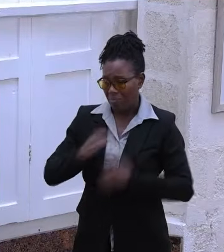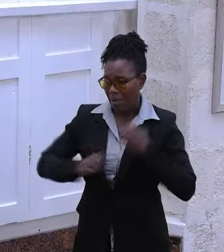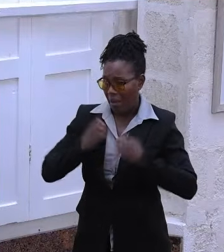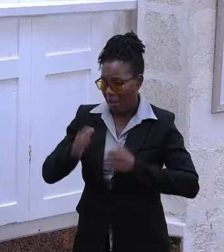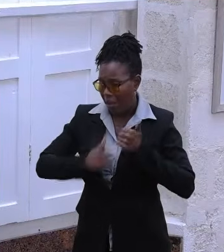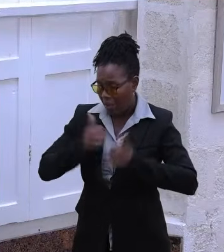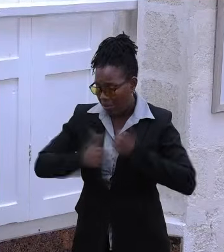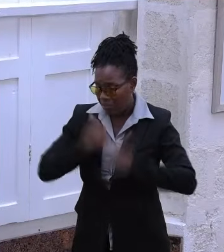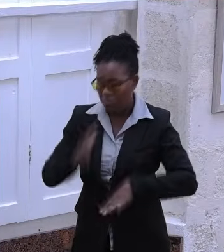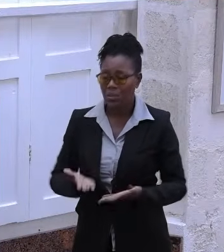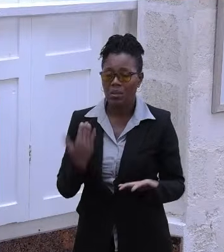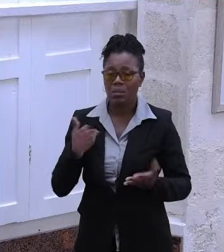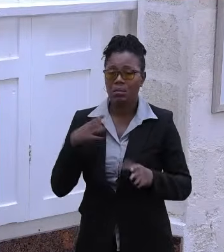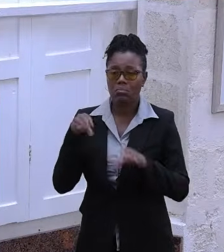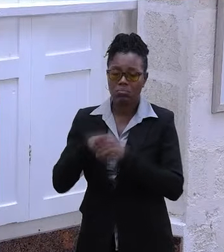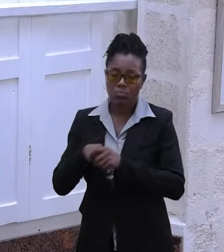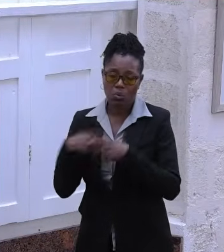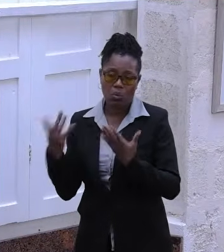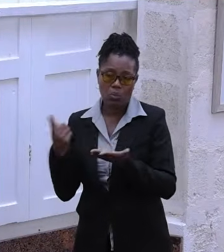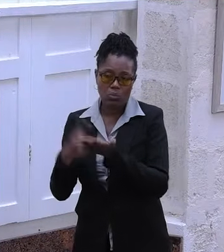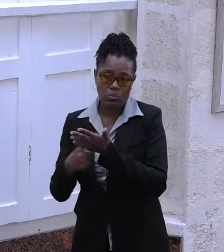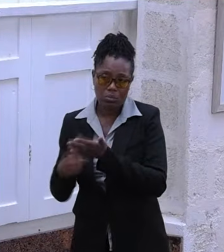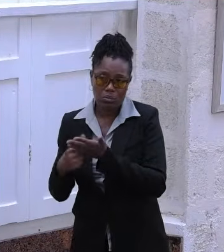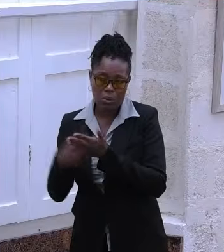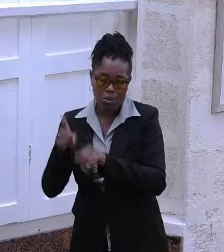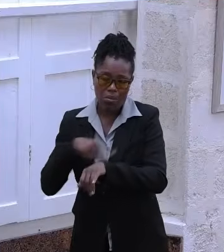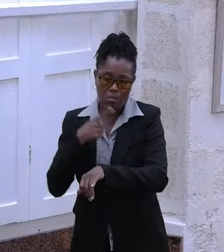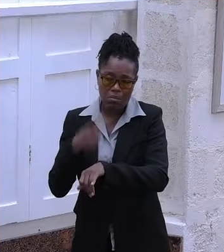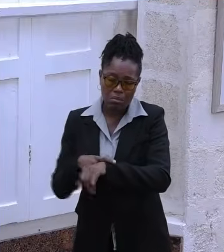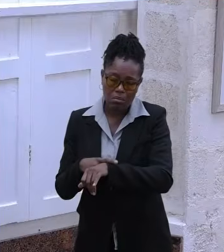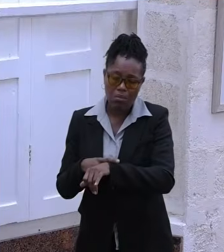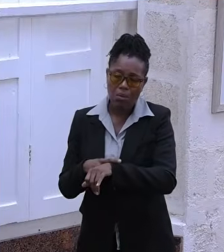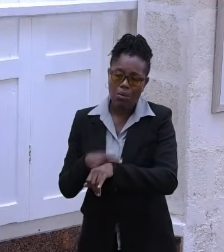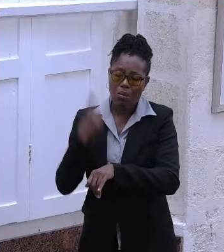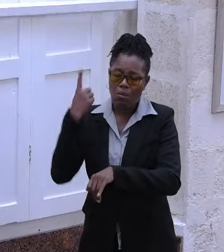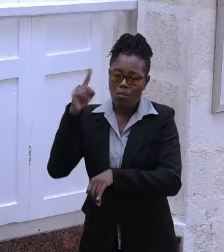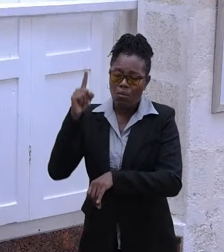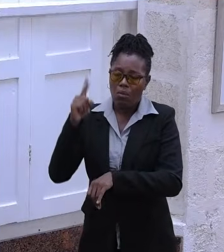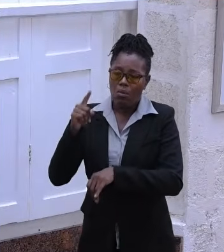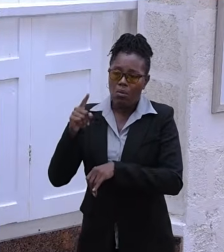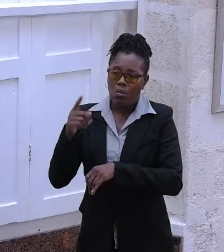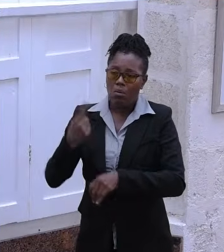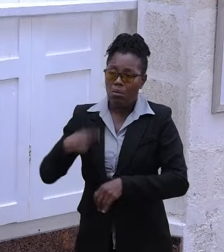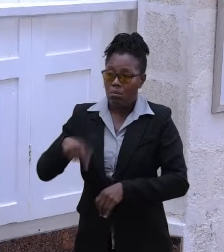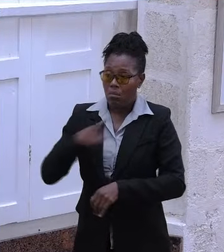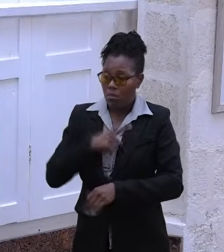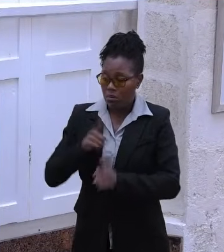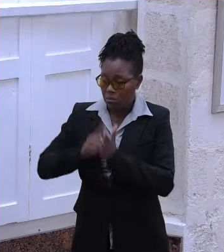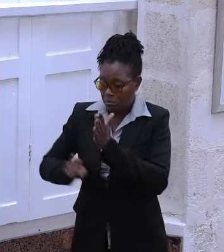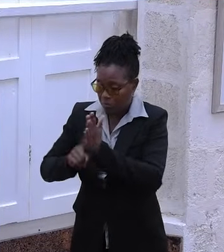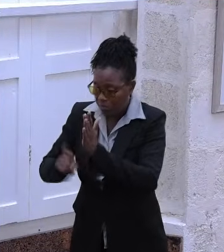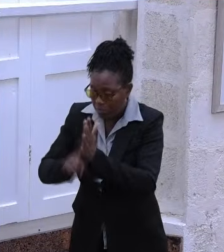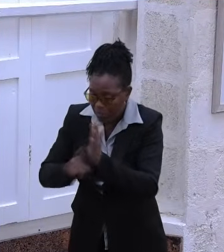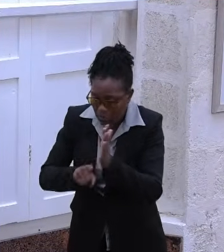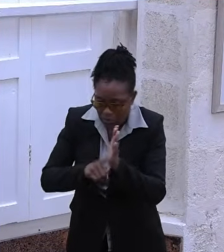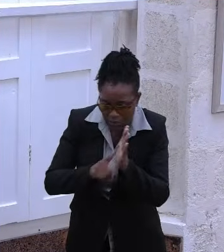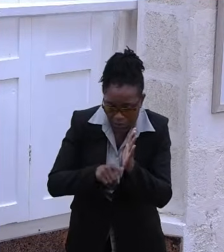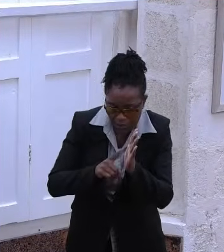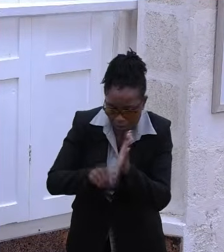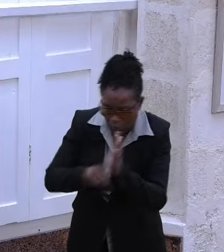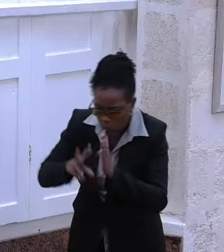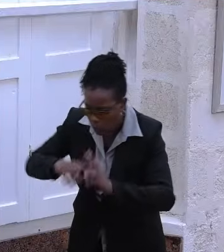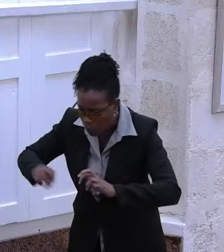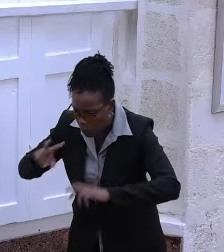are speaking about, how long does it take for us to be able to do due diligence